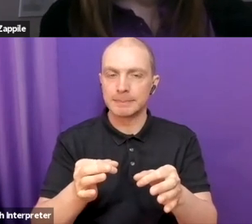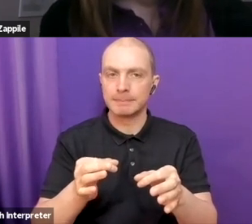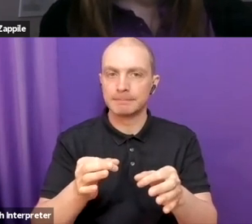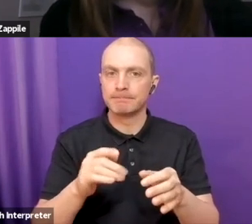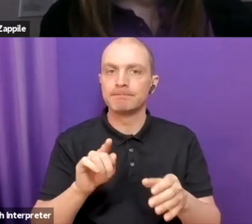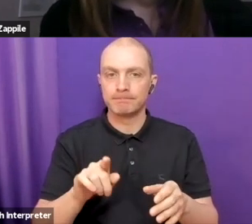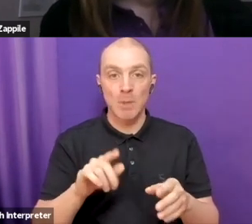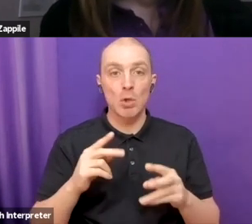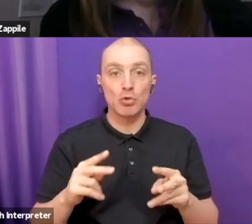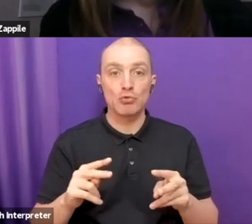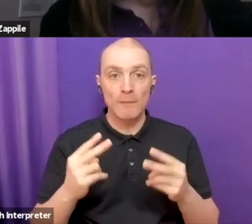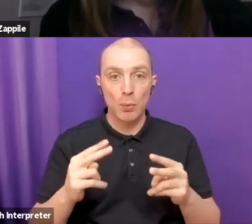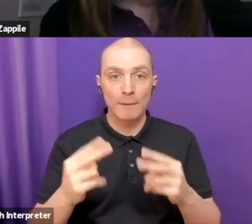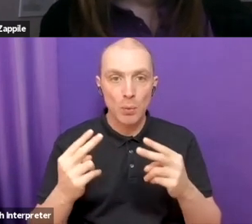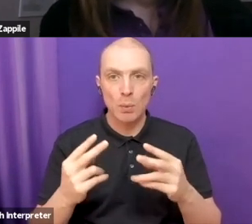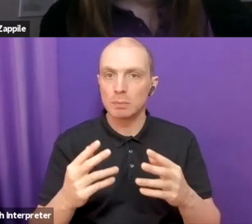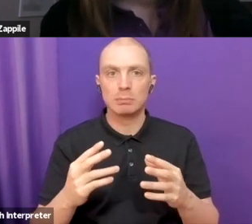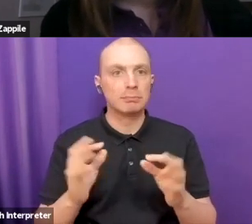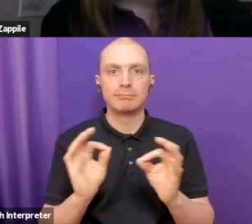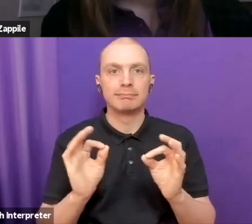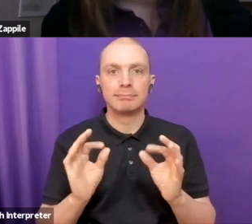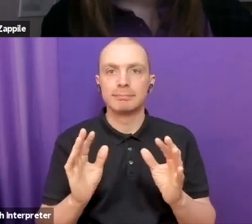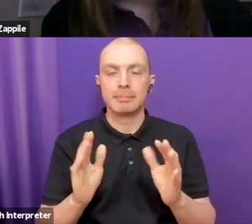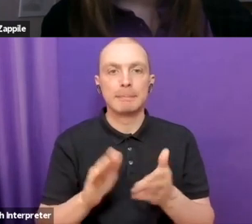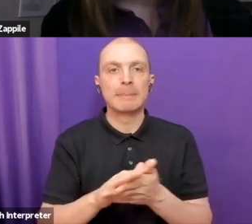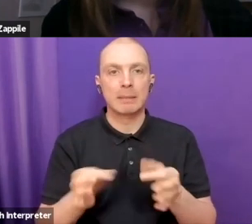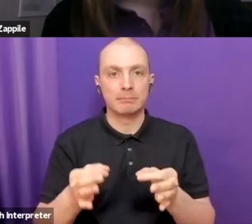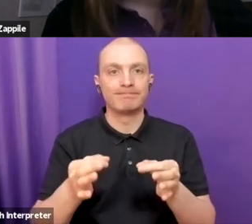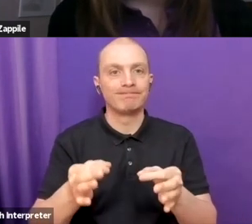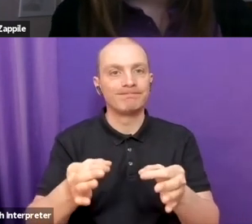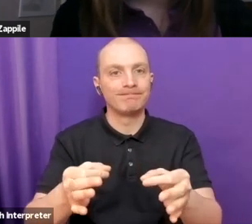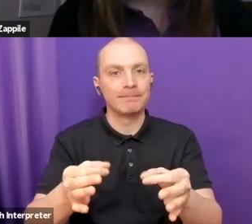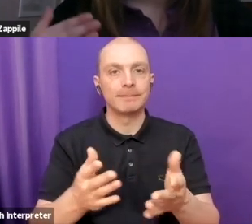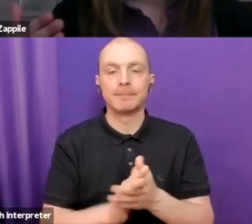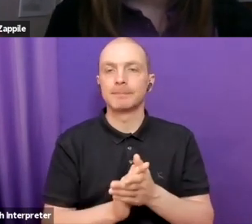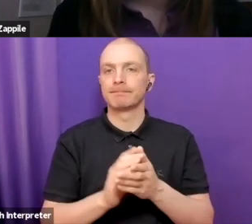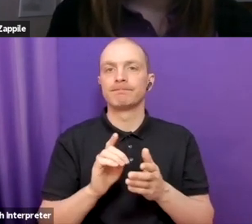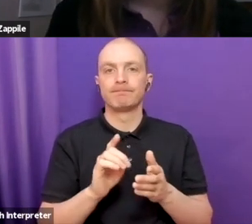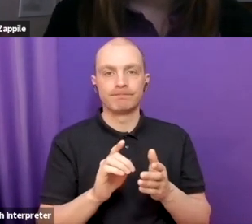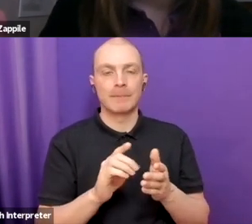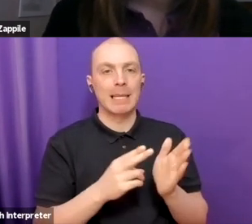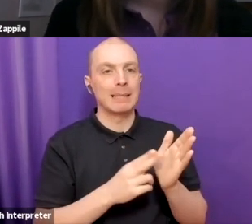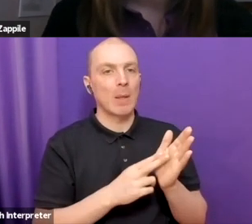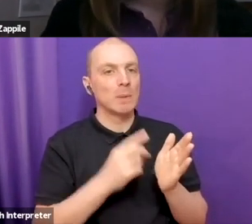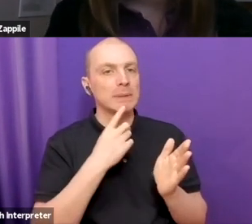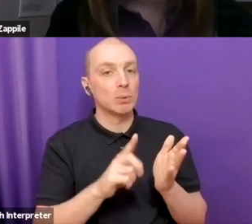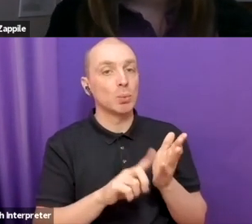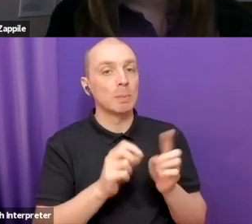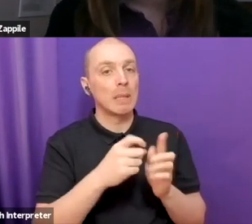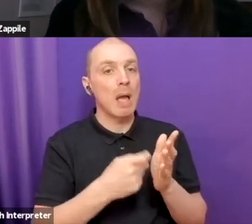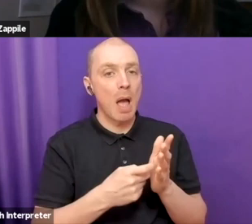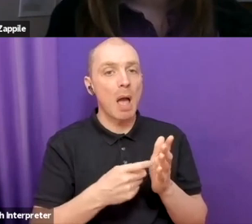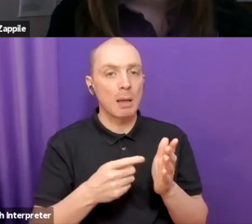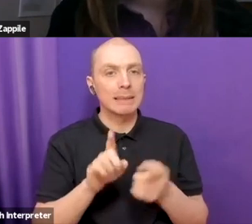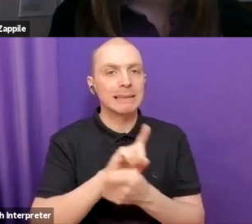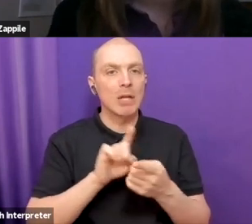place, and therefore we're at a bit of a gap, aren't we? Exactly. There is a session of the UPR that has slipped